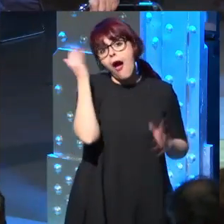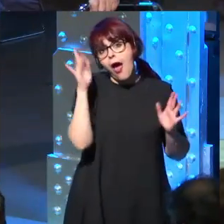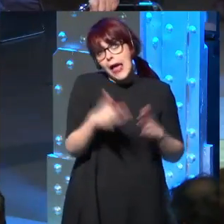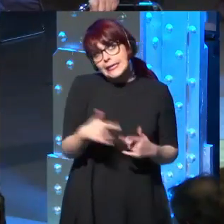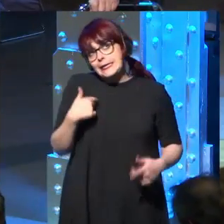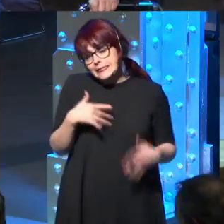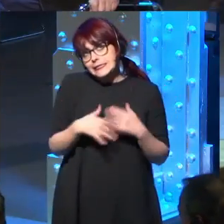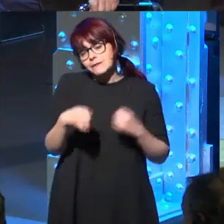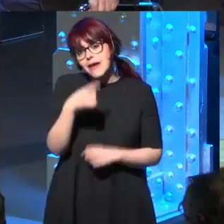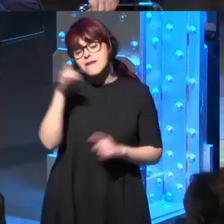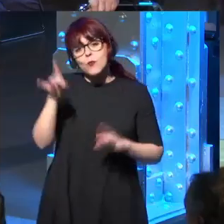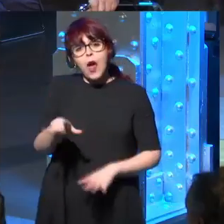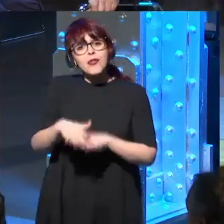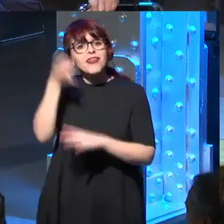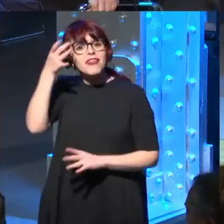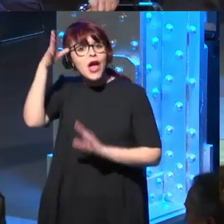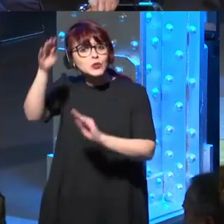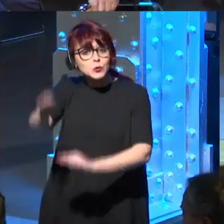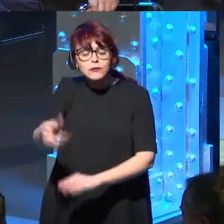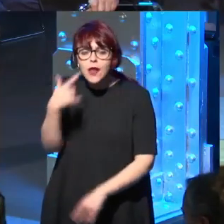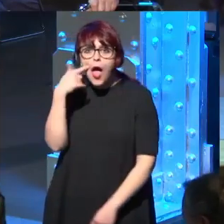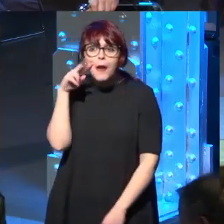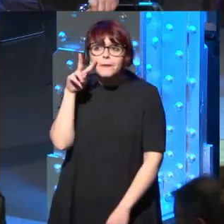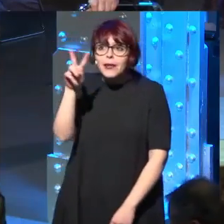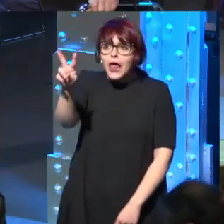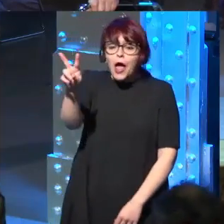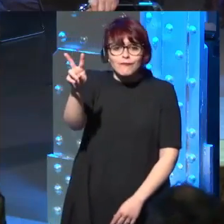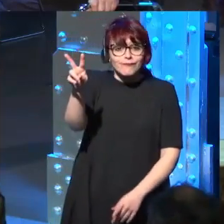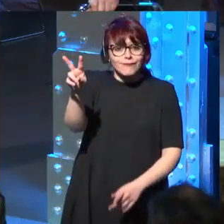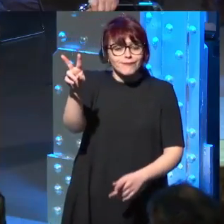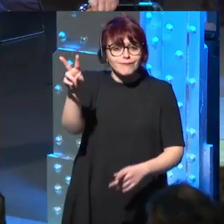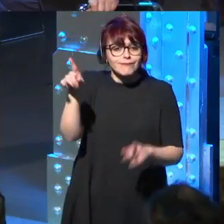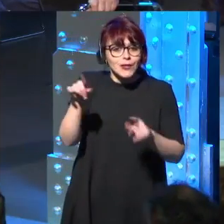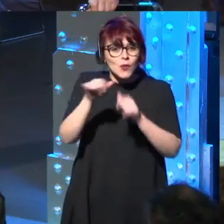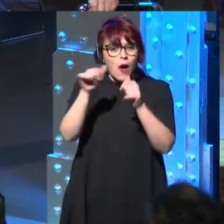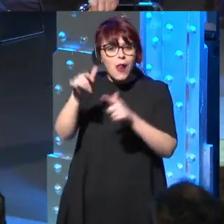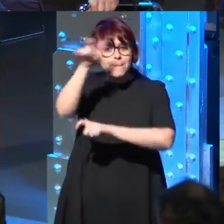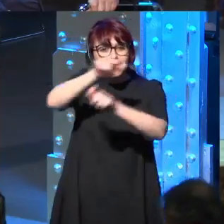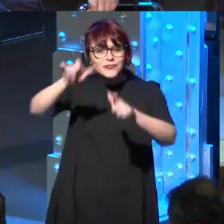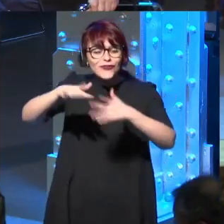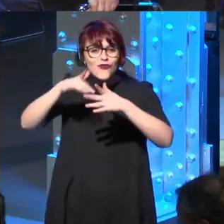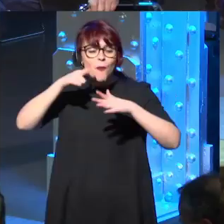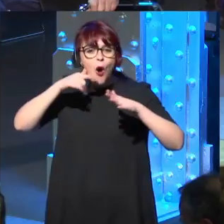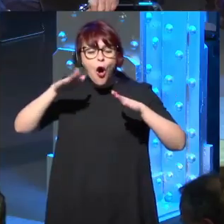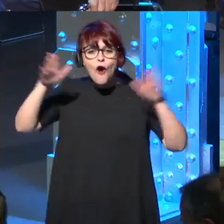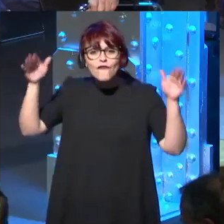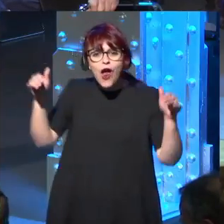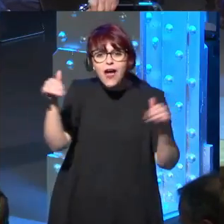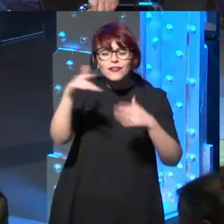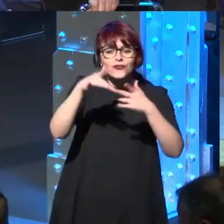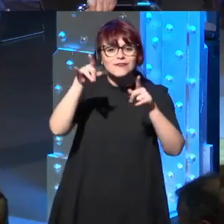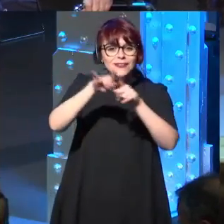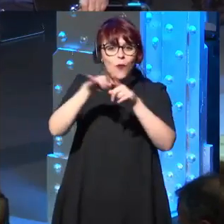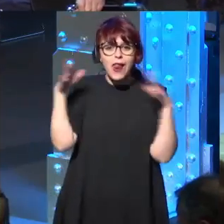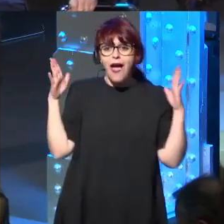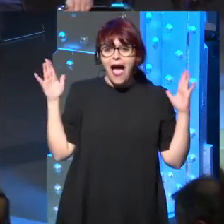ideas like him. And you look at it and look at it and look at it. These people flying in the sky with their wings, with, next to